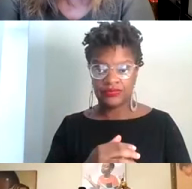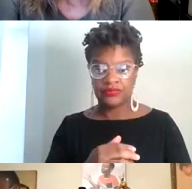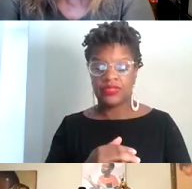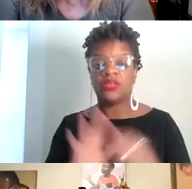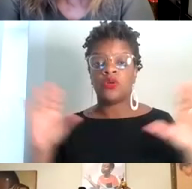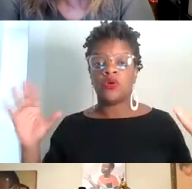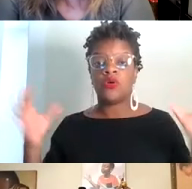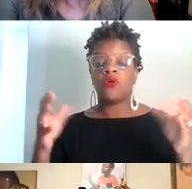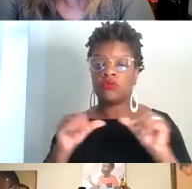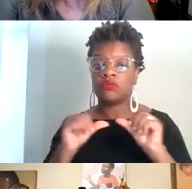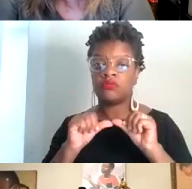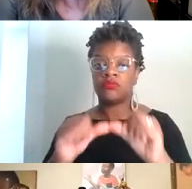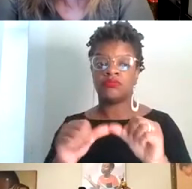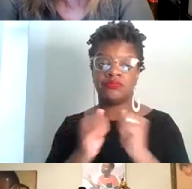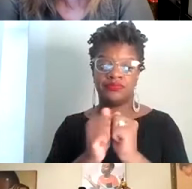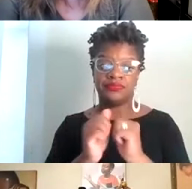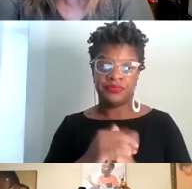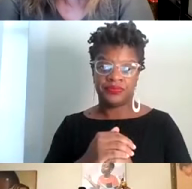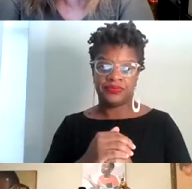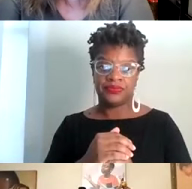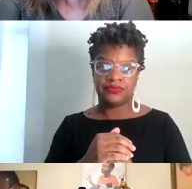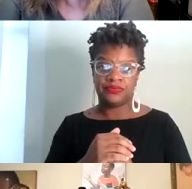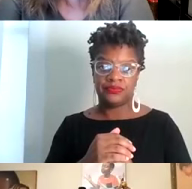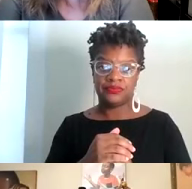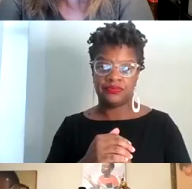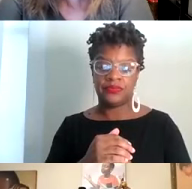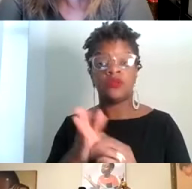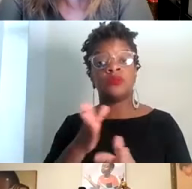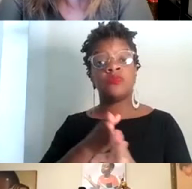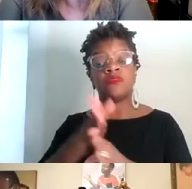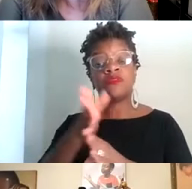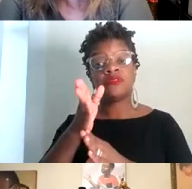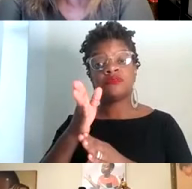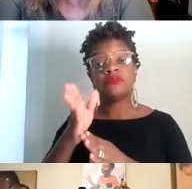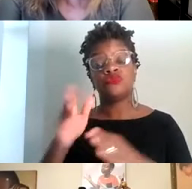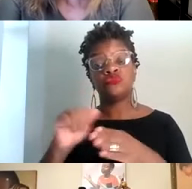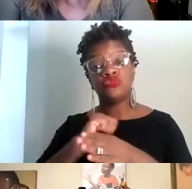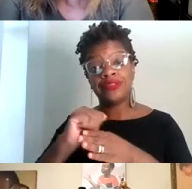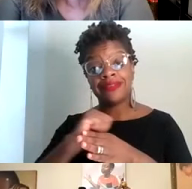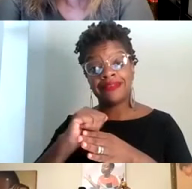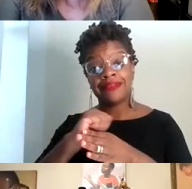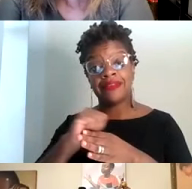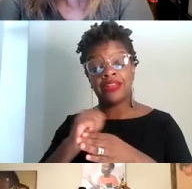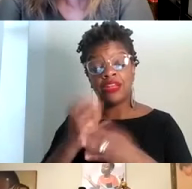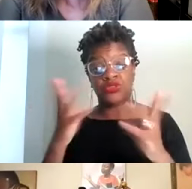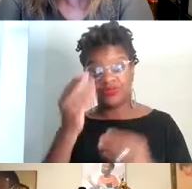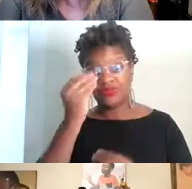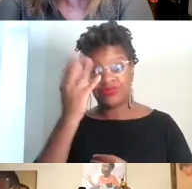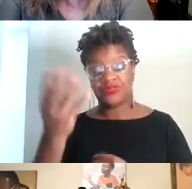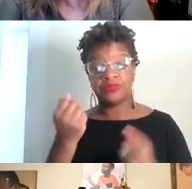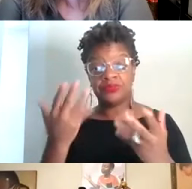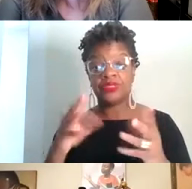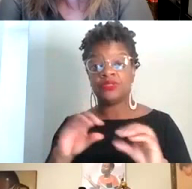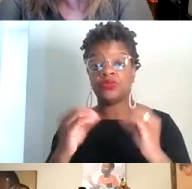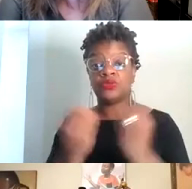We have a lot of opportunity for professional development, like we shared, as so many